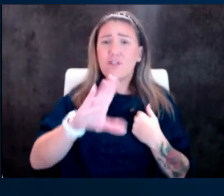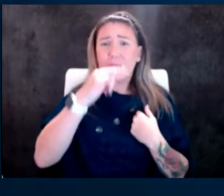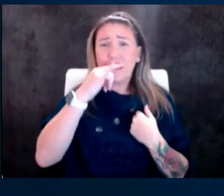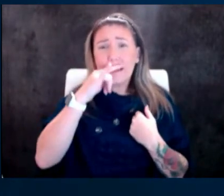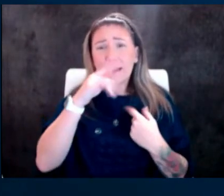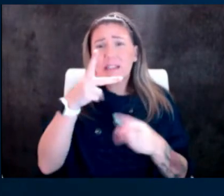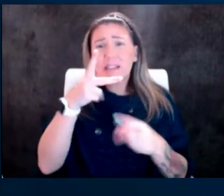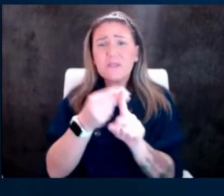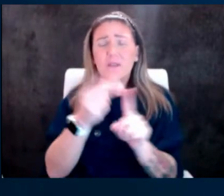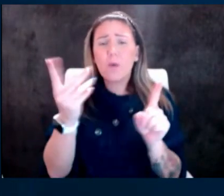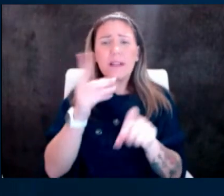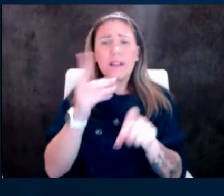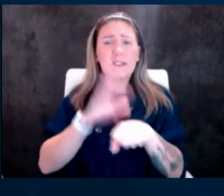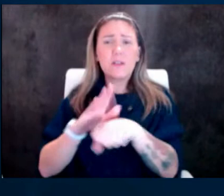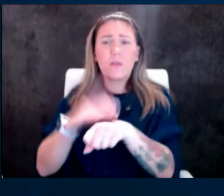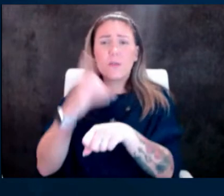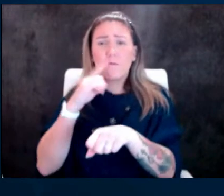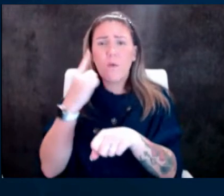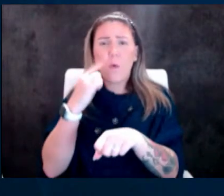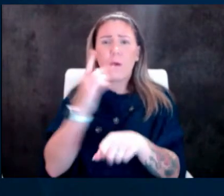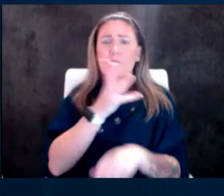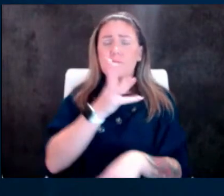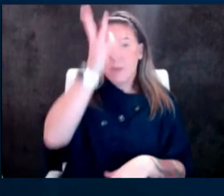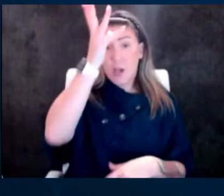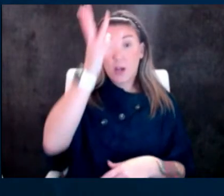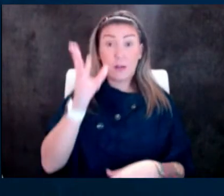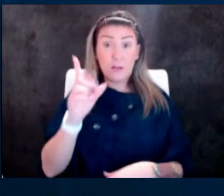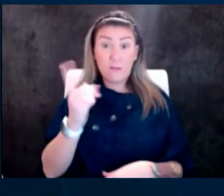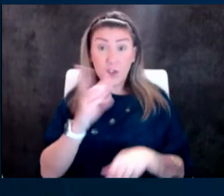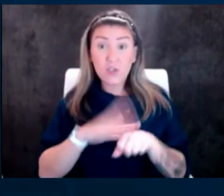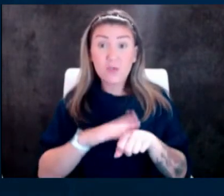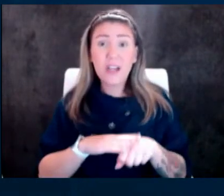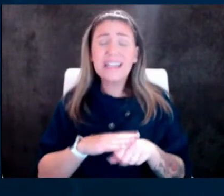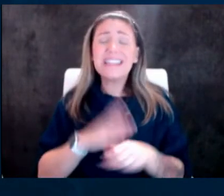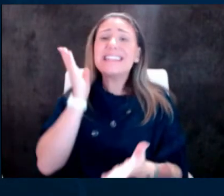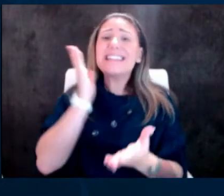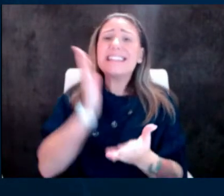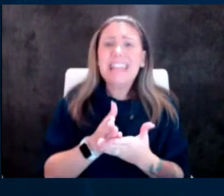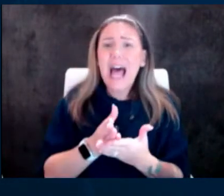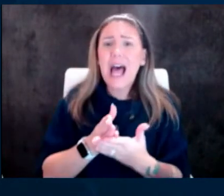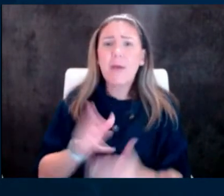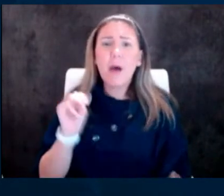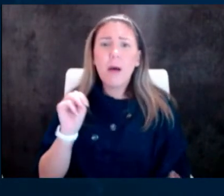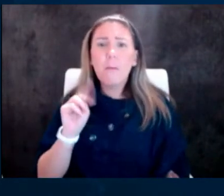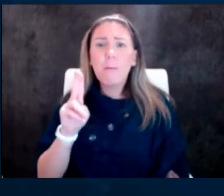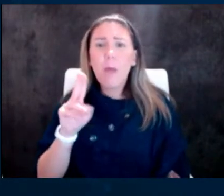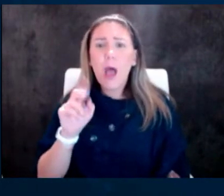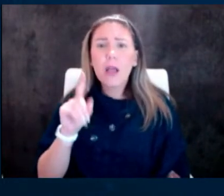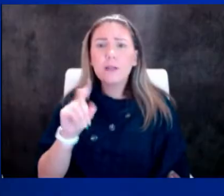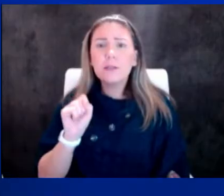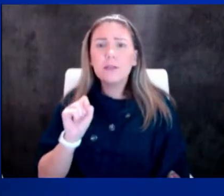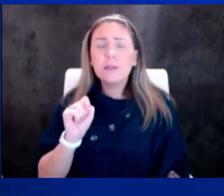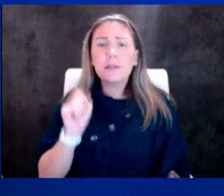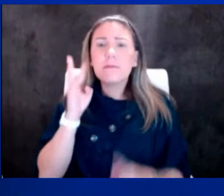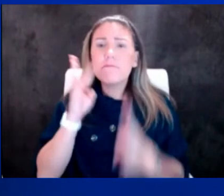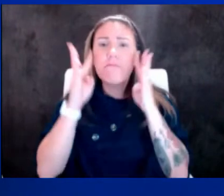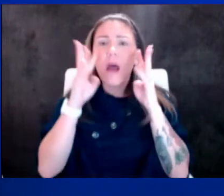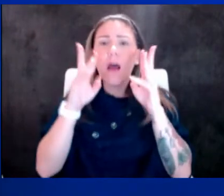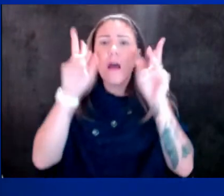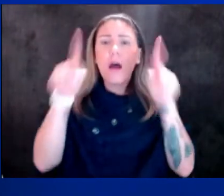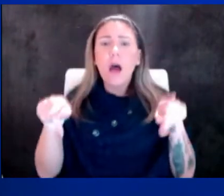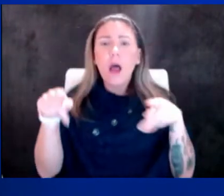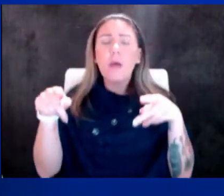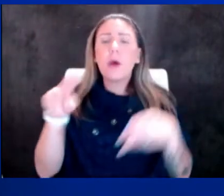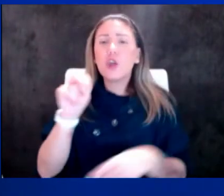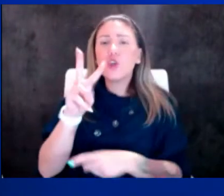warning to parents? Yeah, first warning is stop doing the MUNs, made up news network. That's what we call the internet. It is not